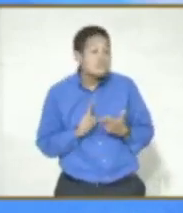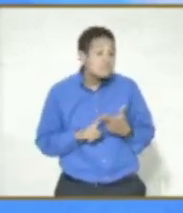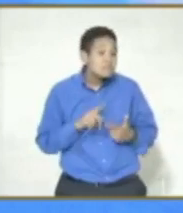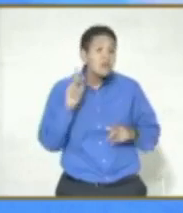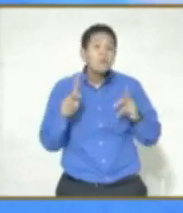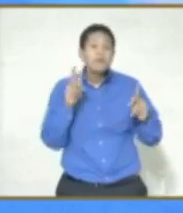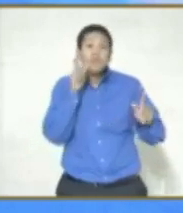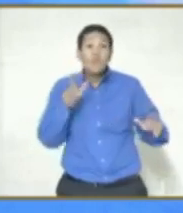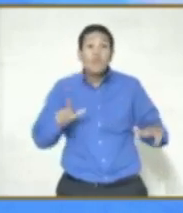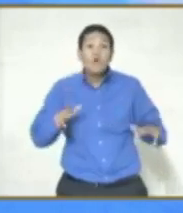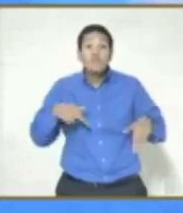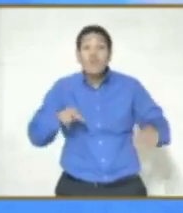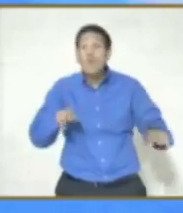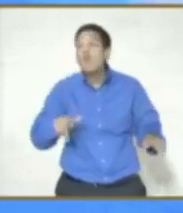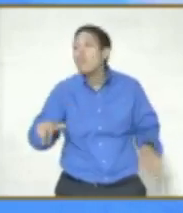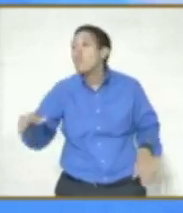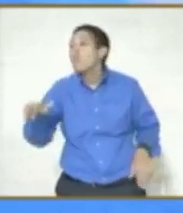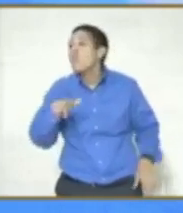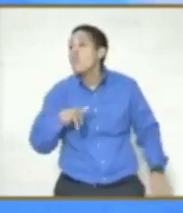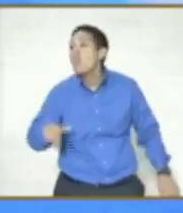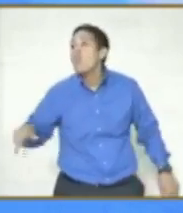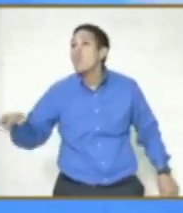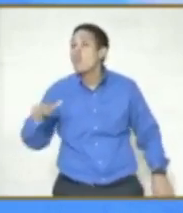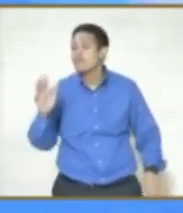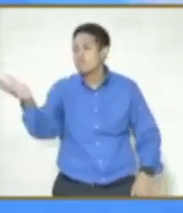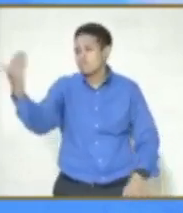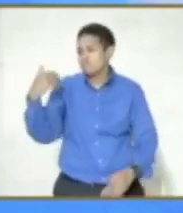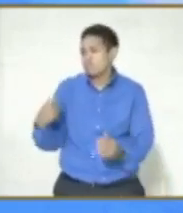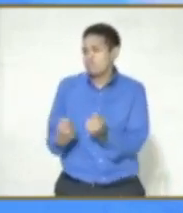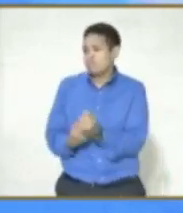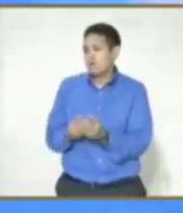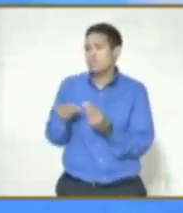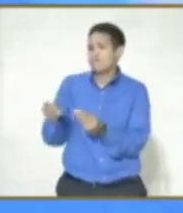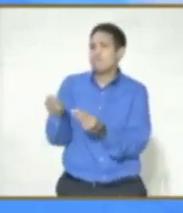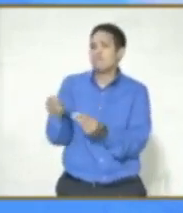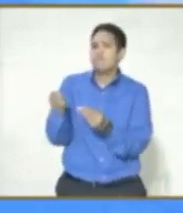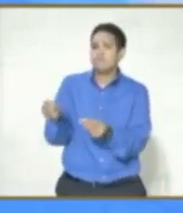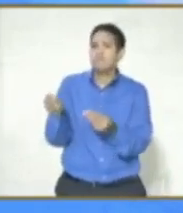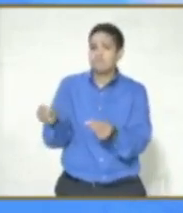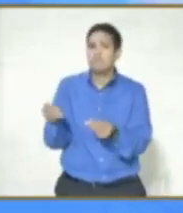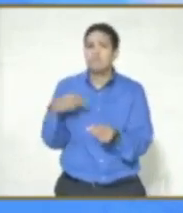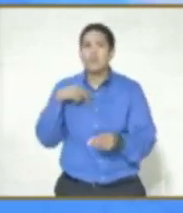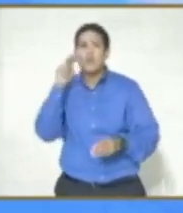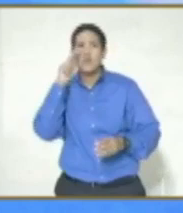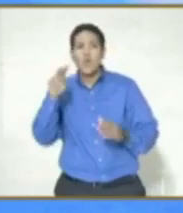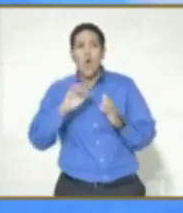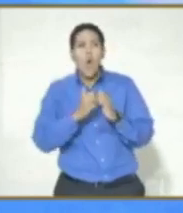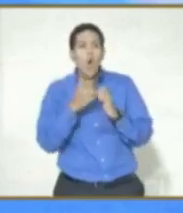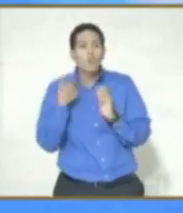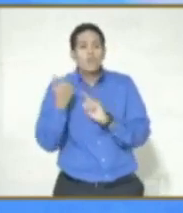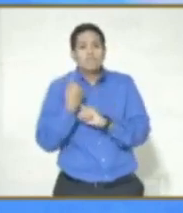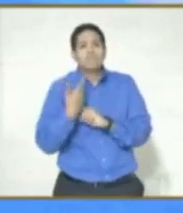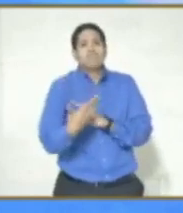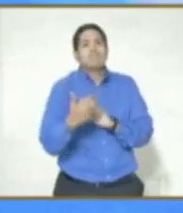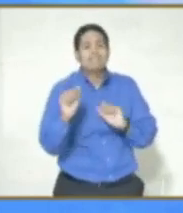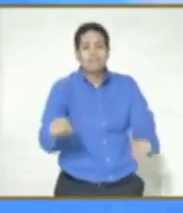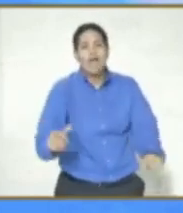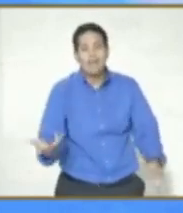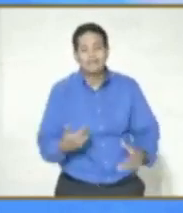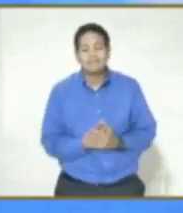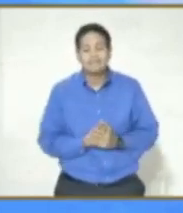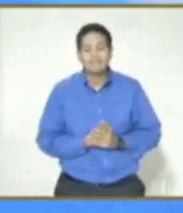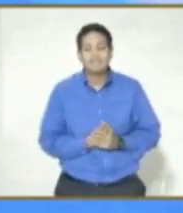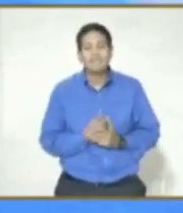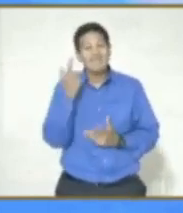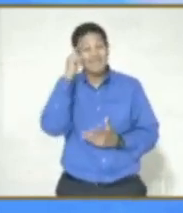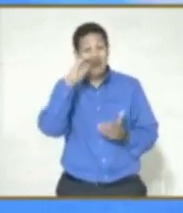the road that walk in and have their meals. And we're looking also to see how best we can expand. From Manchester, we